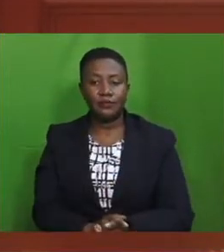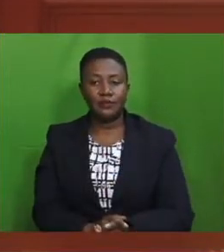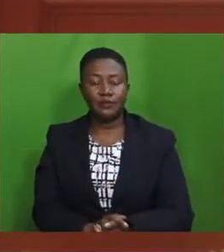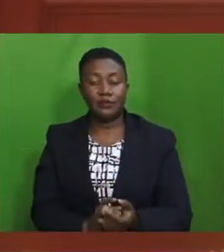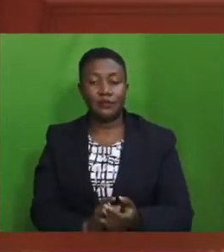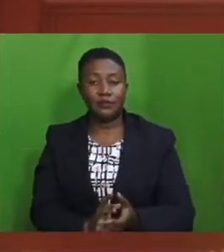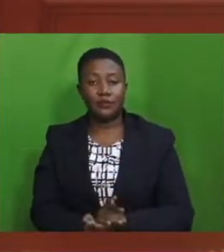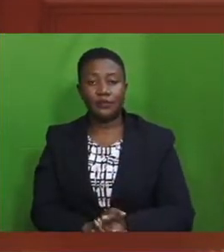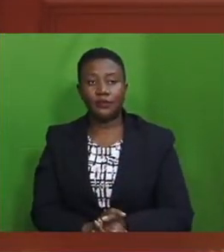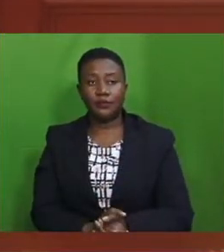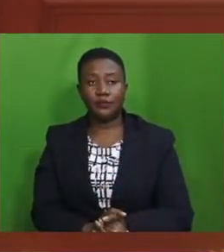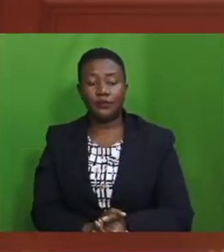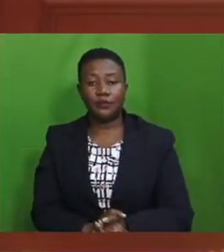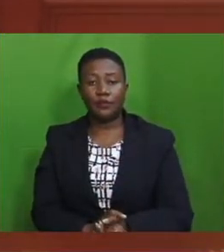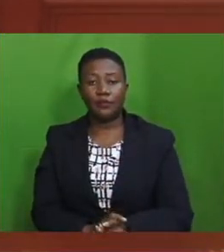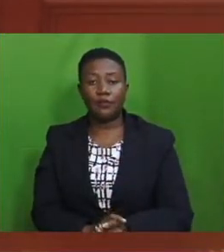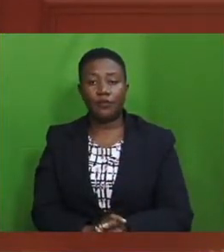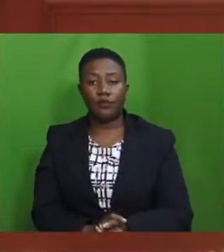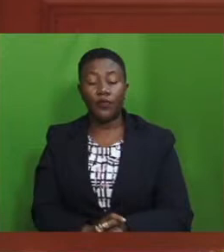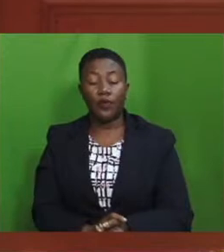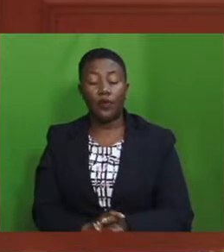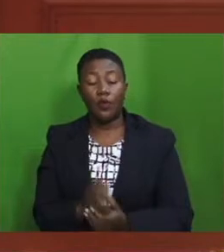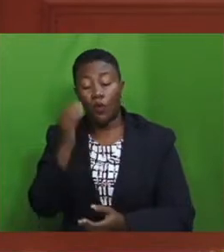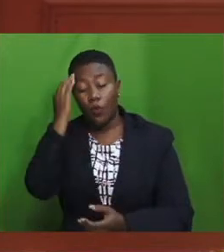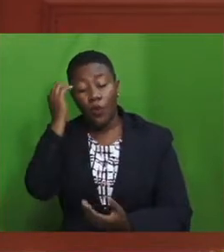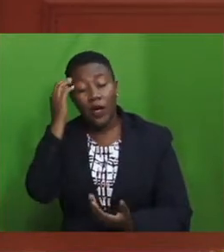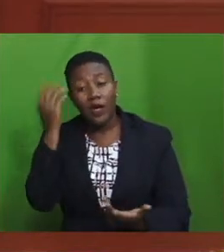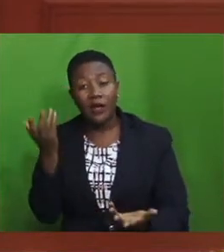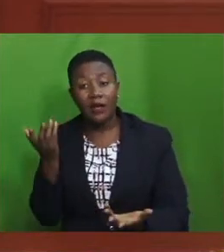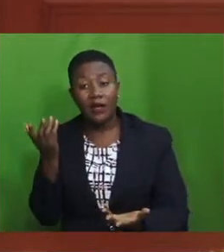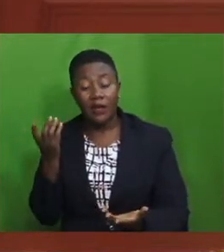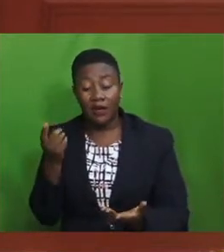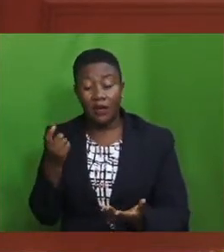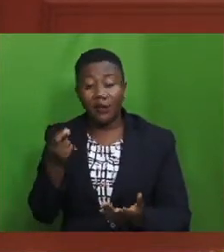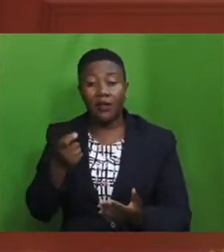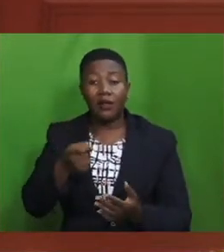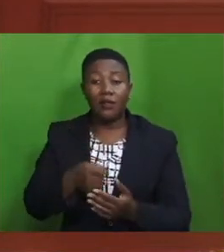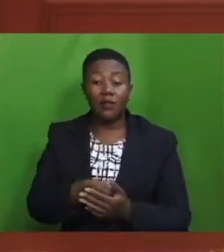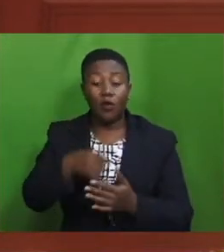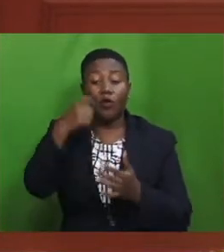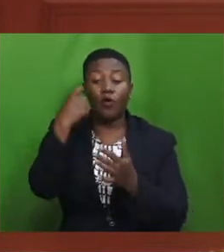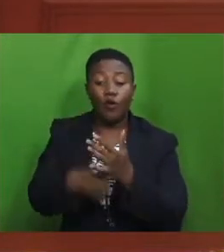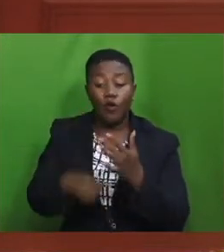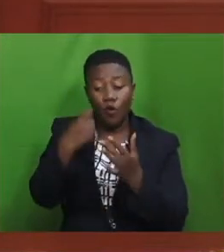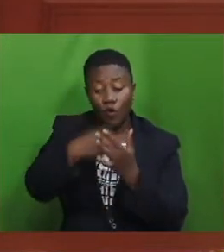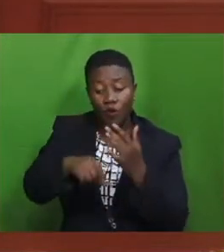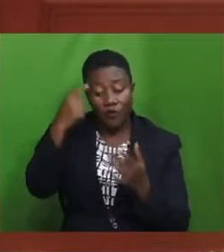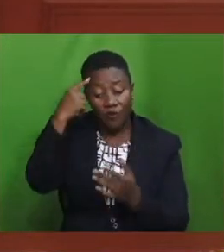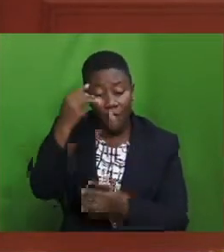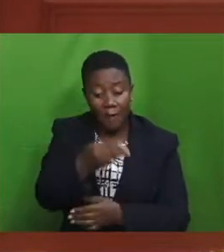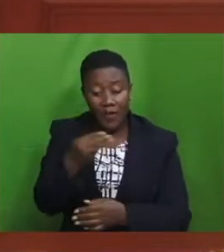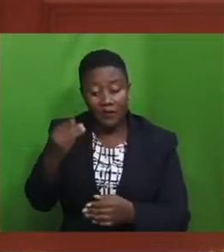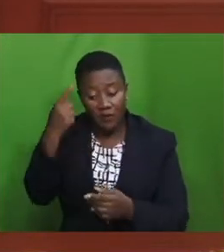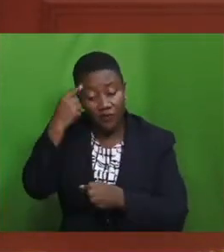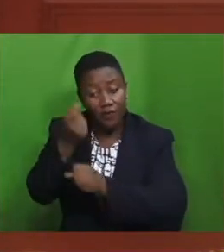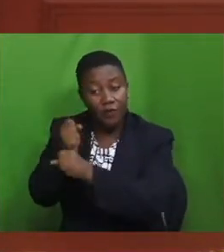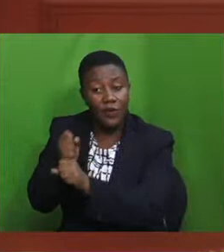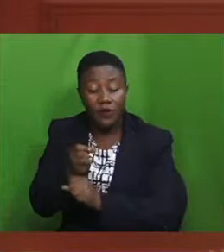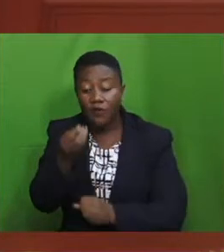it, Mr. Speaker. Because they say the cost of their raw materials have increased.